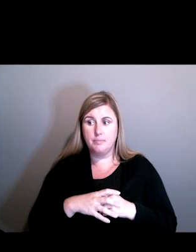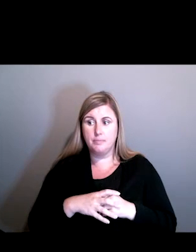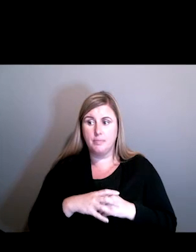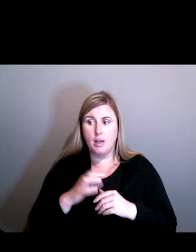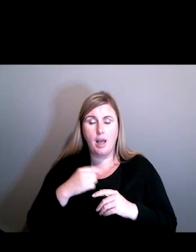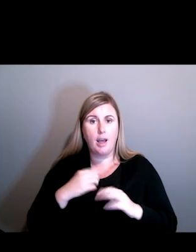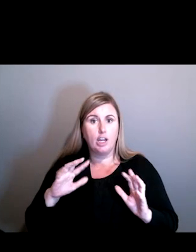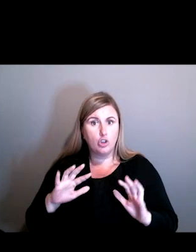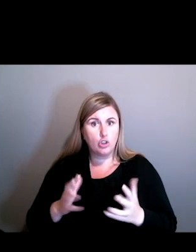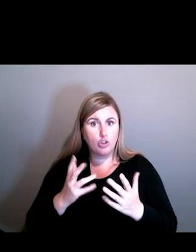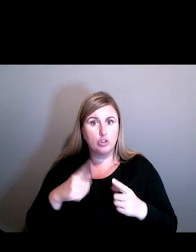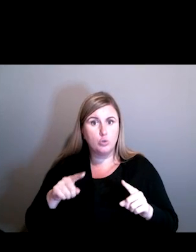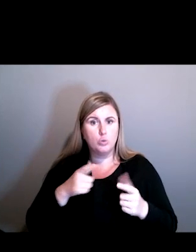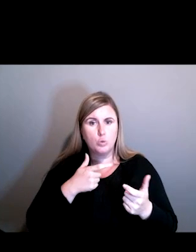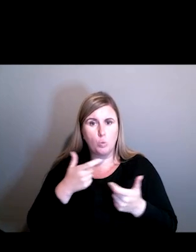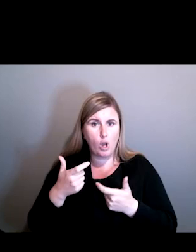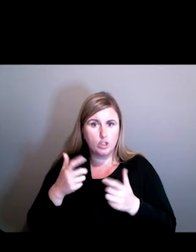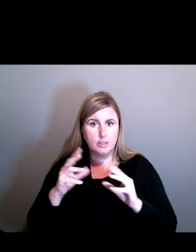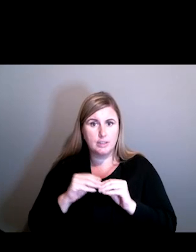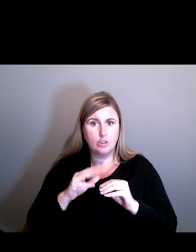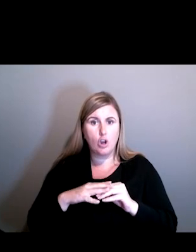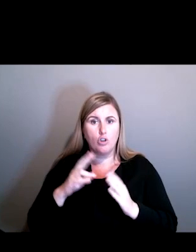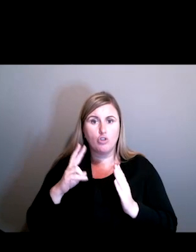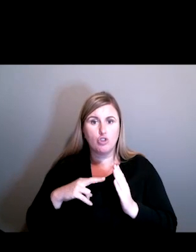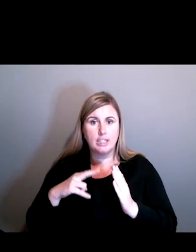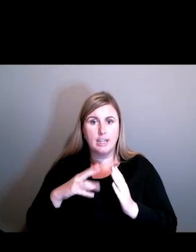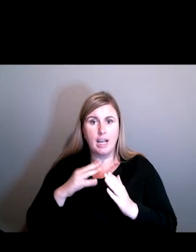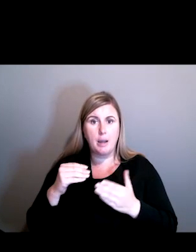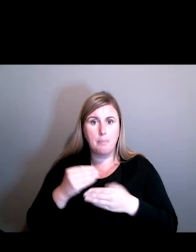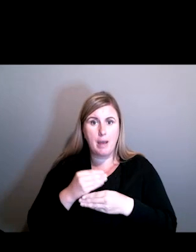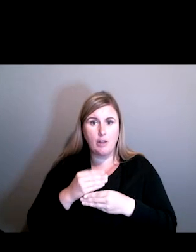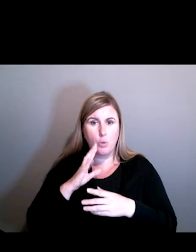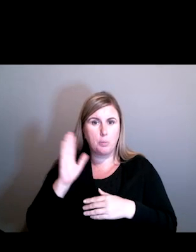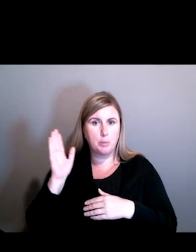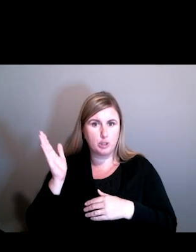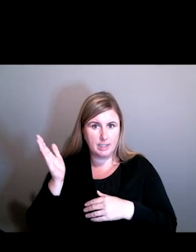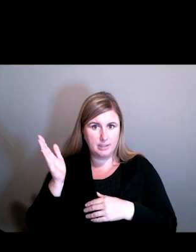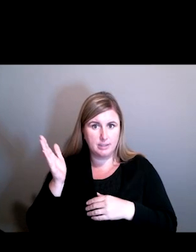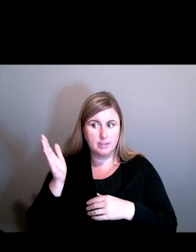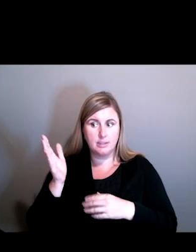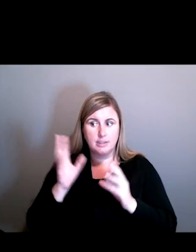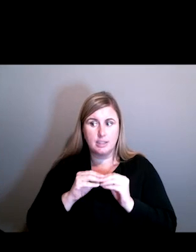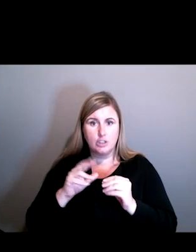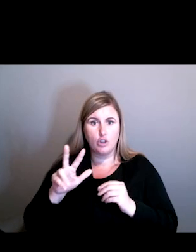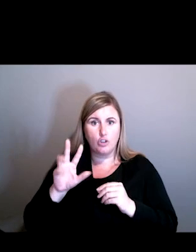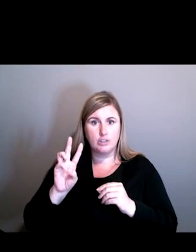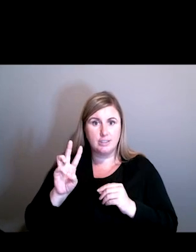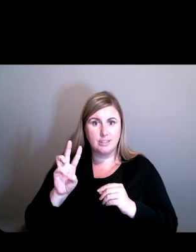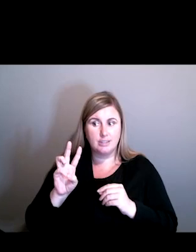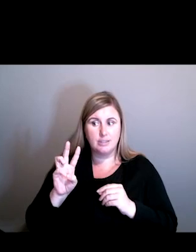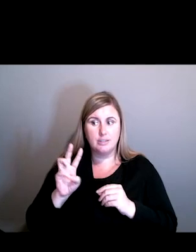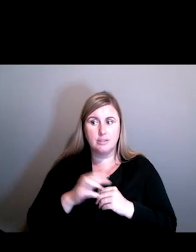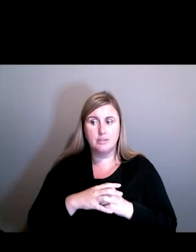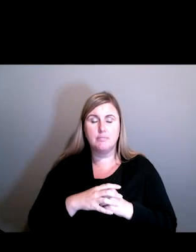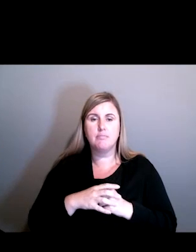important. I encourage you to watch the session on reading and math that are being presented.